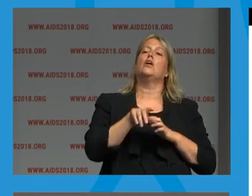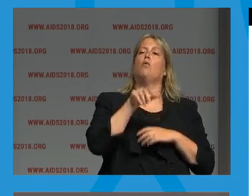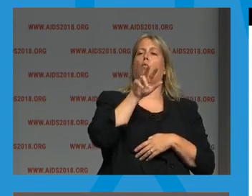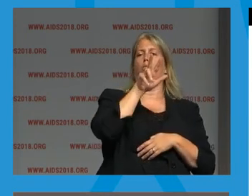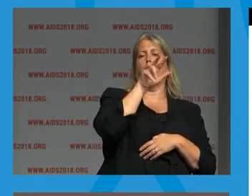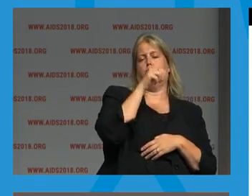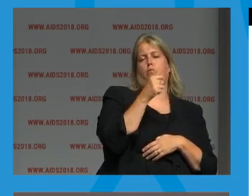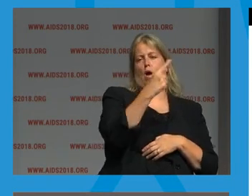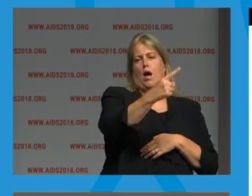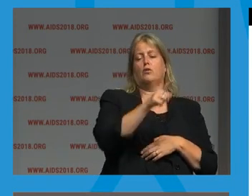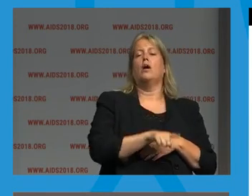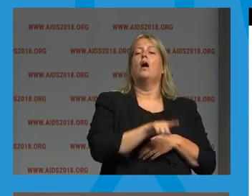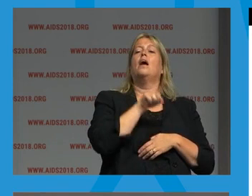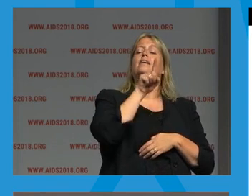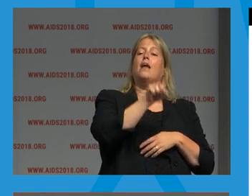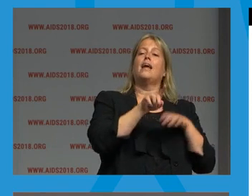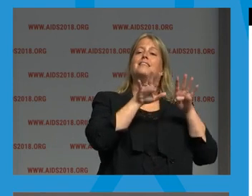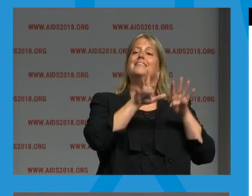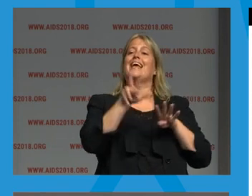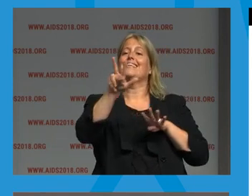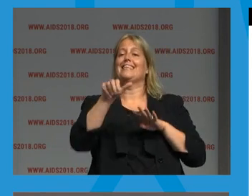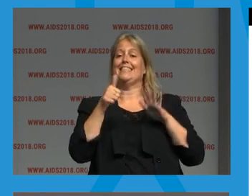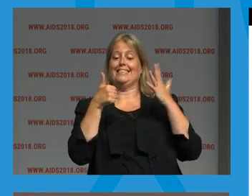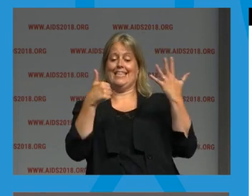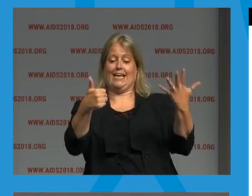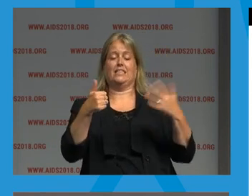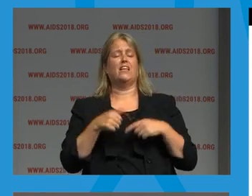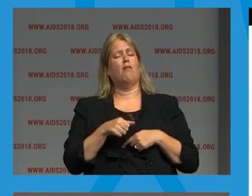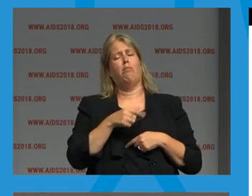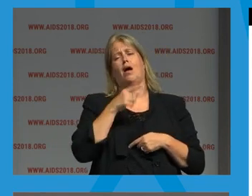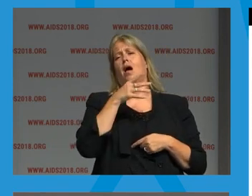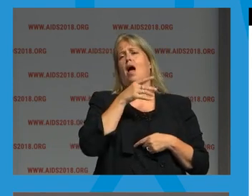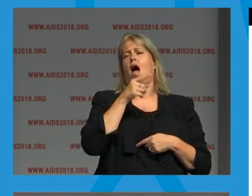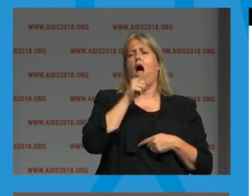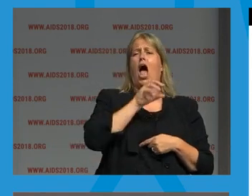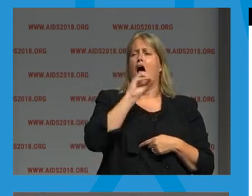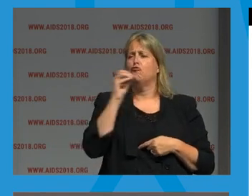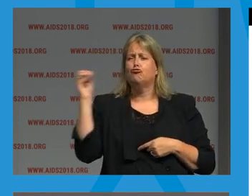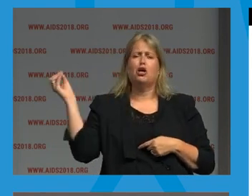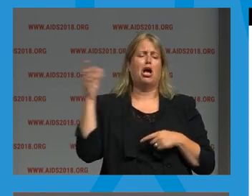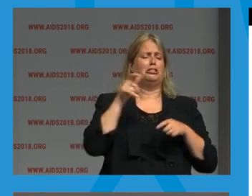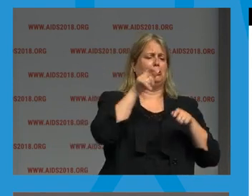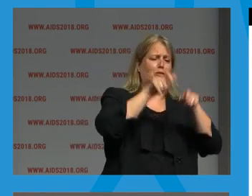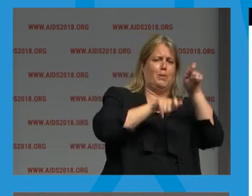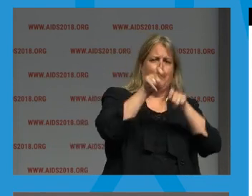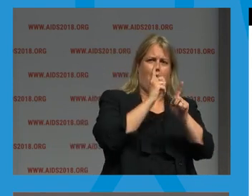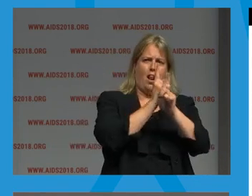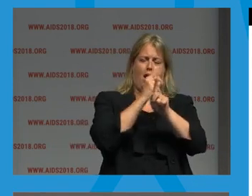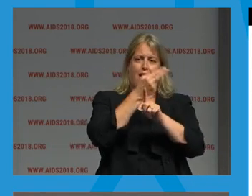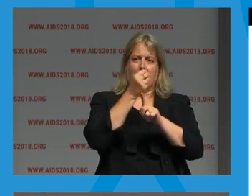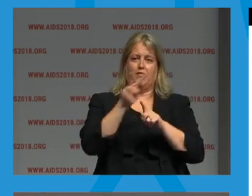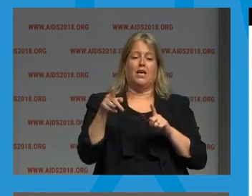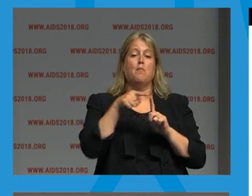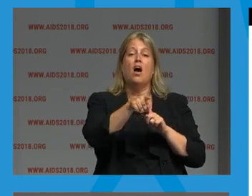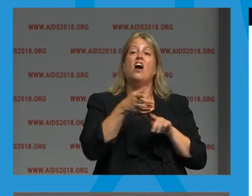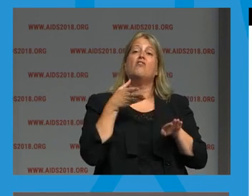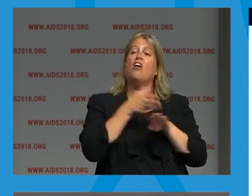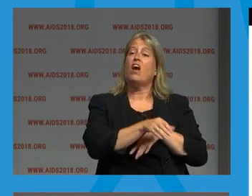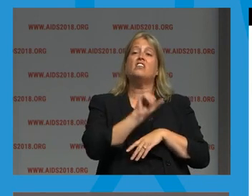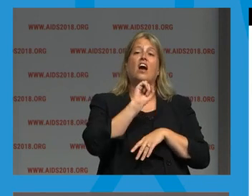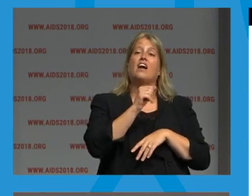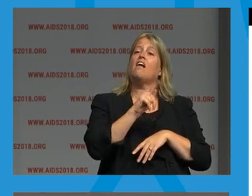1986, I took care of hundreds and hundreds of HIV-infected individuals and had no direct antiretroviral therapy.